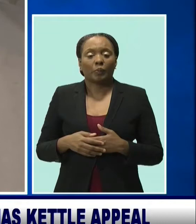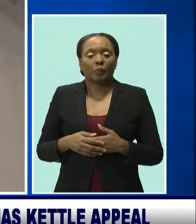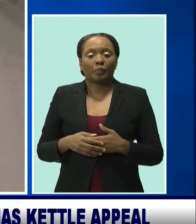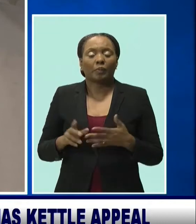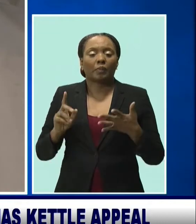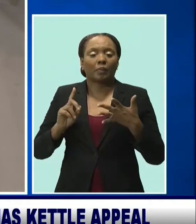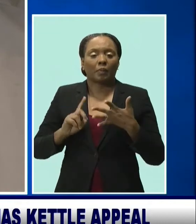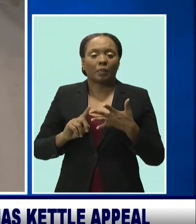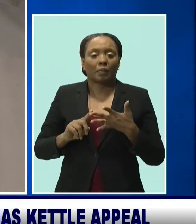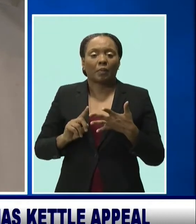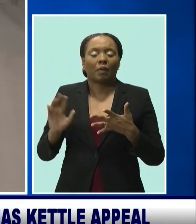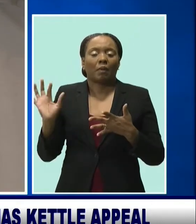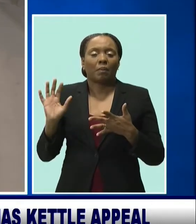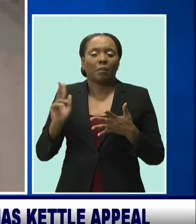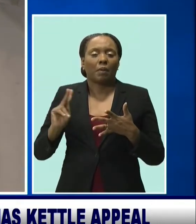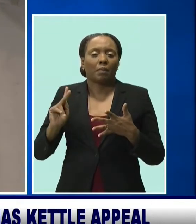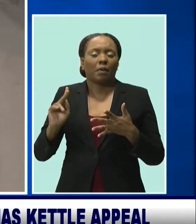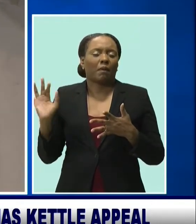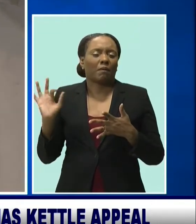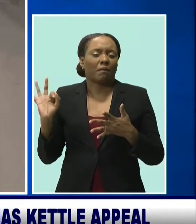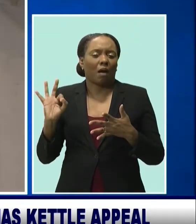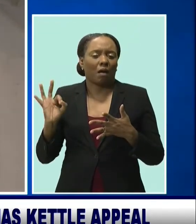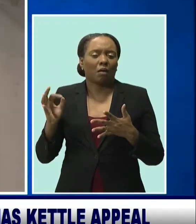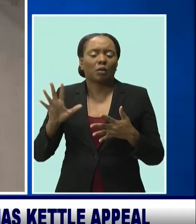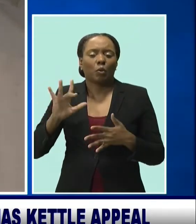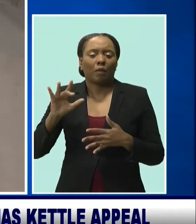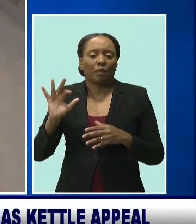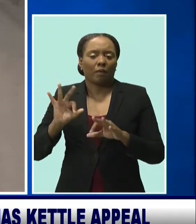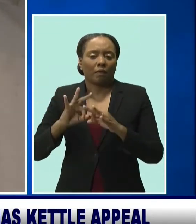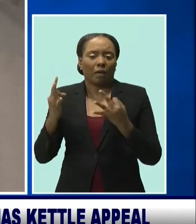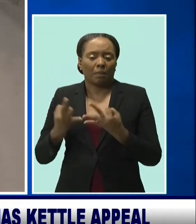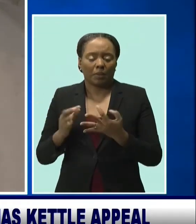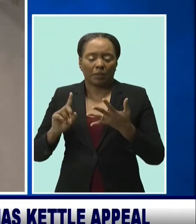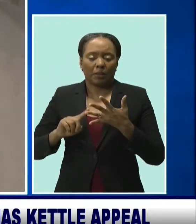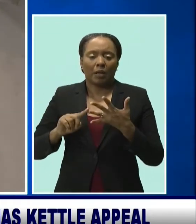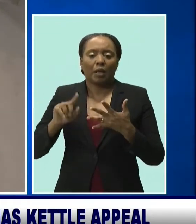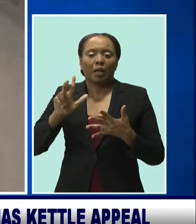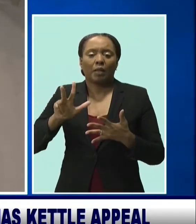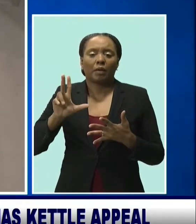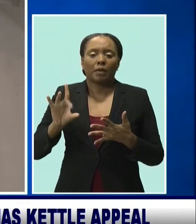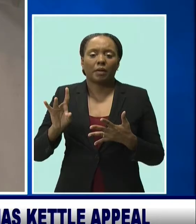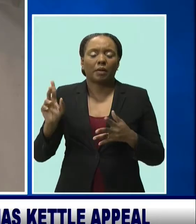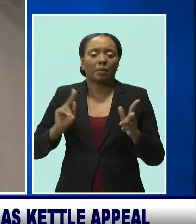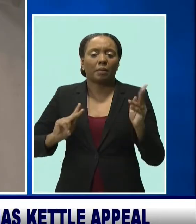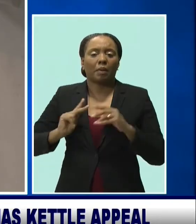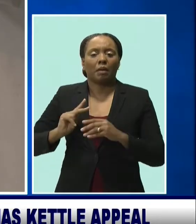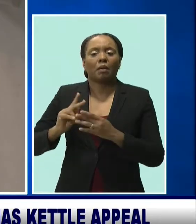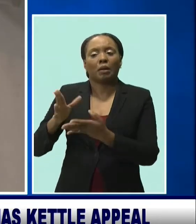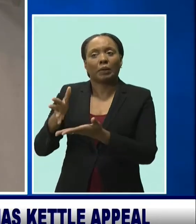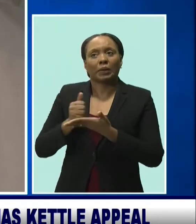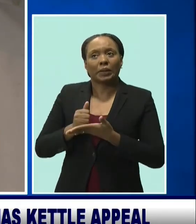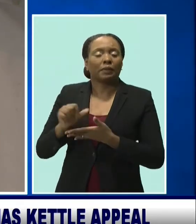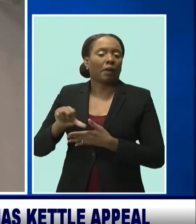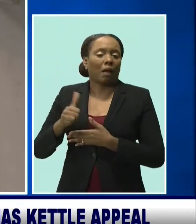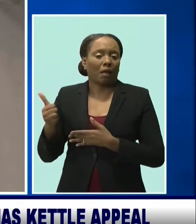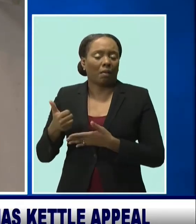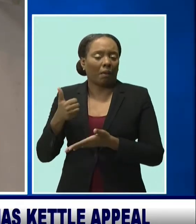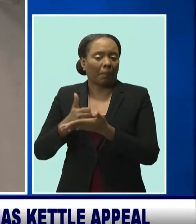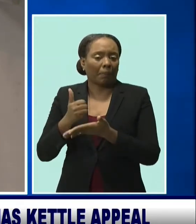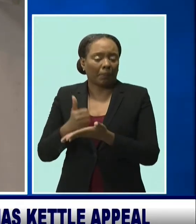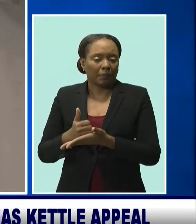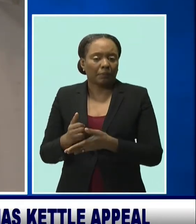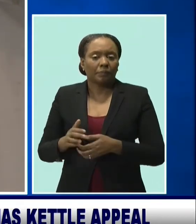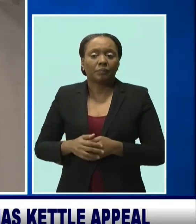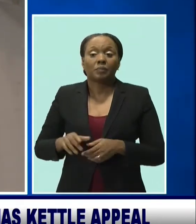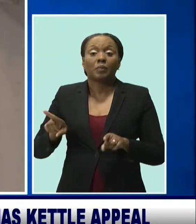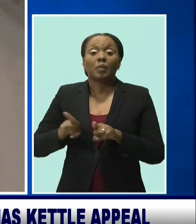Furnishings were given to 25 families, and 38 persons received other help. We also gave